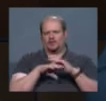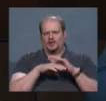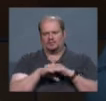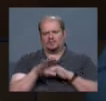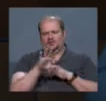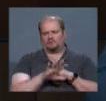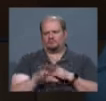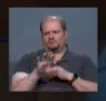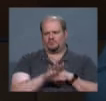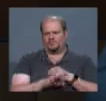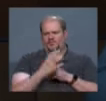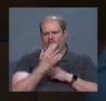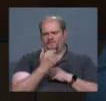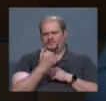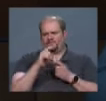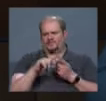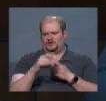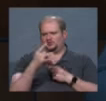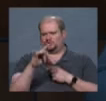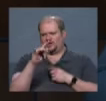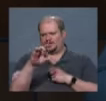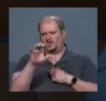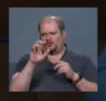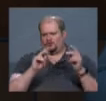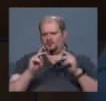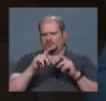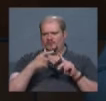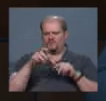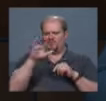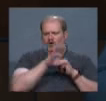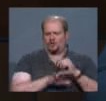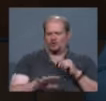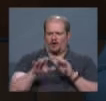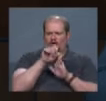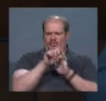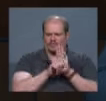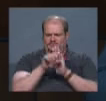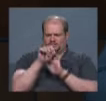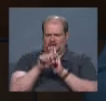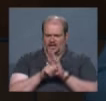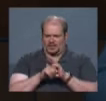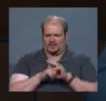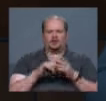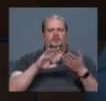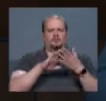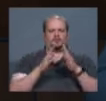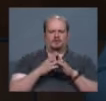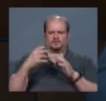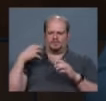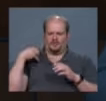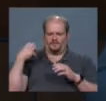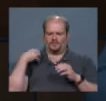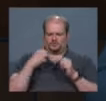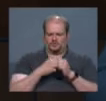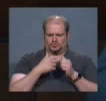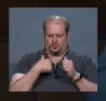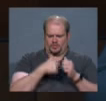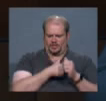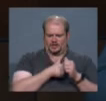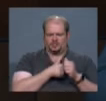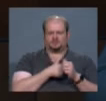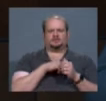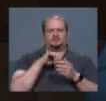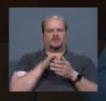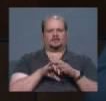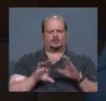somewhere in the vicinity of 1,500 to 1,800 people from around the state, municipal officials that will be with us.